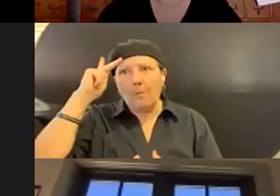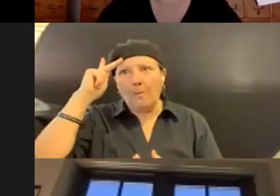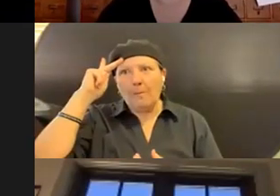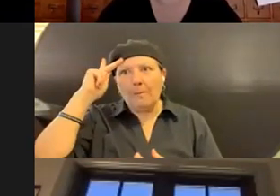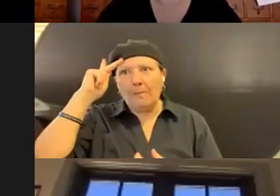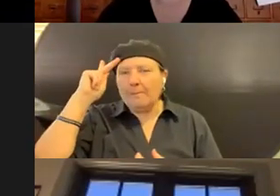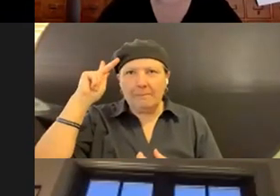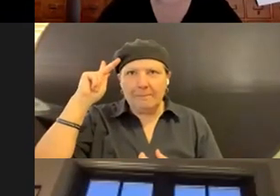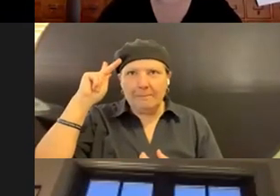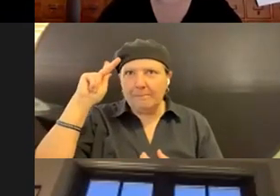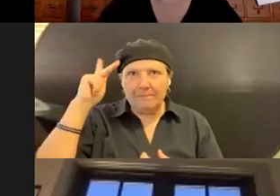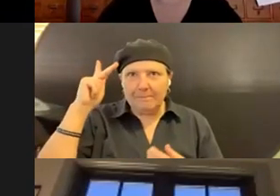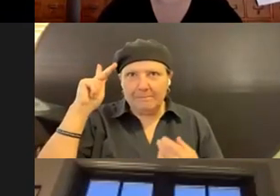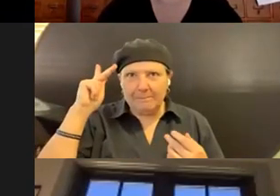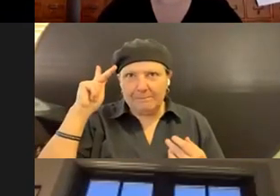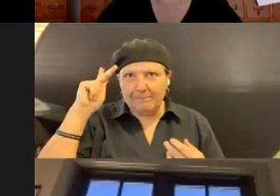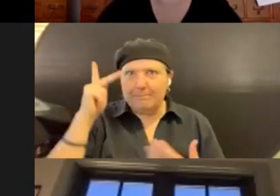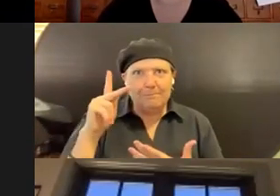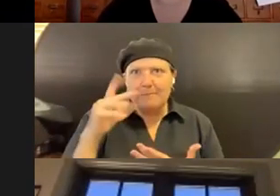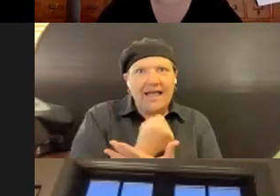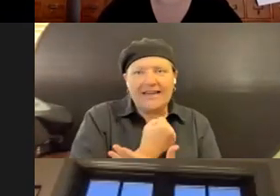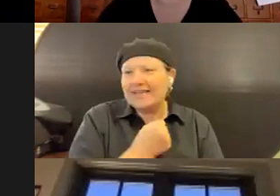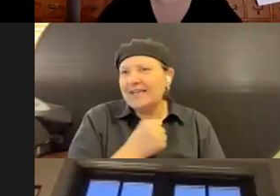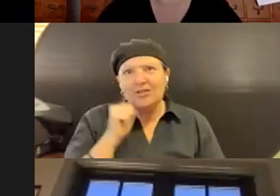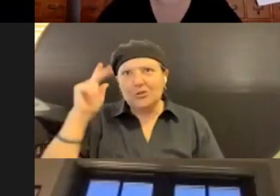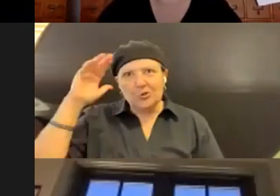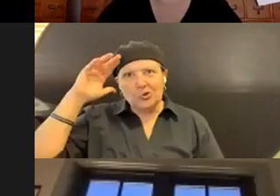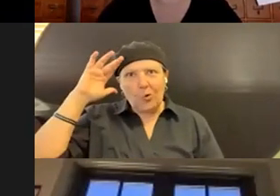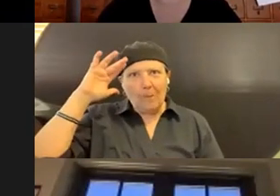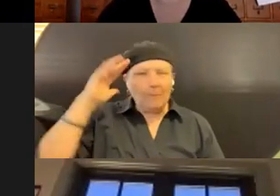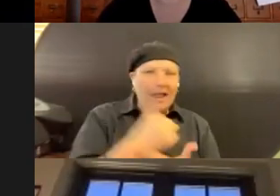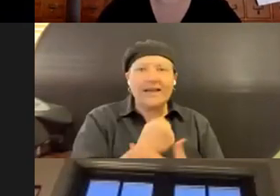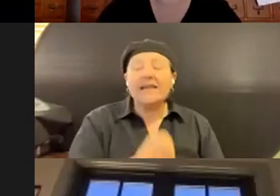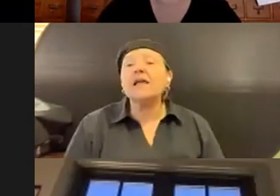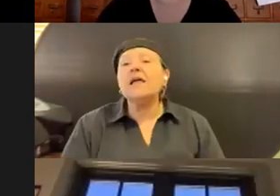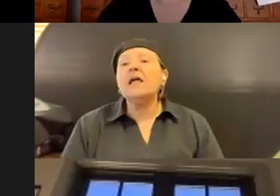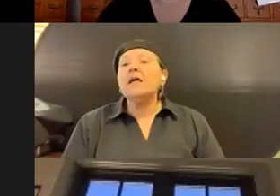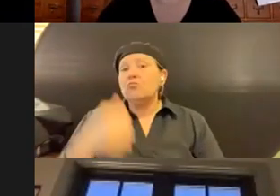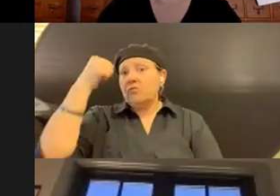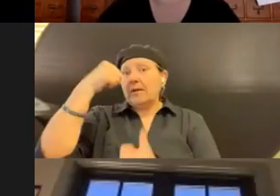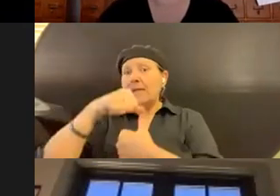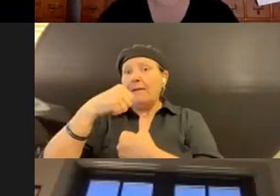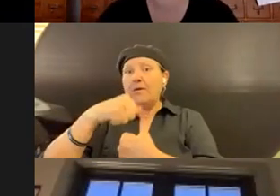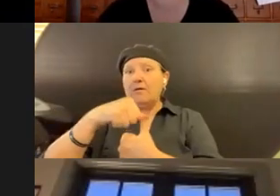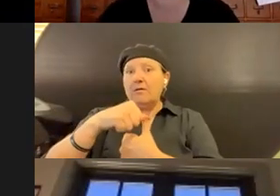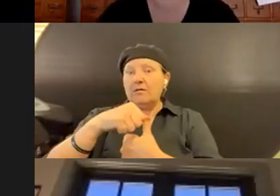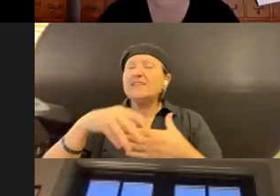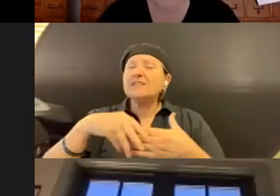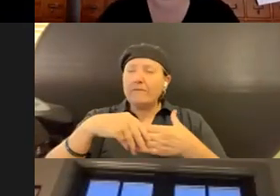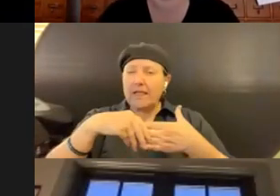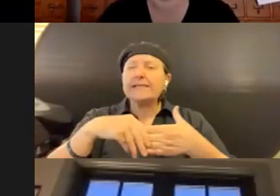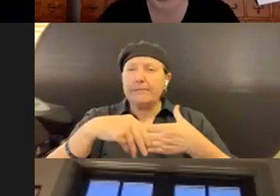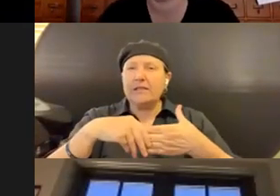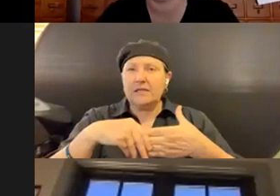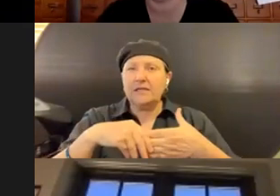it has a lot of information. So, and keep in mind that there is flexibility here, and